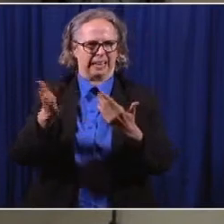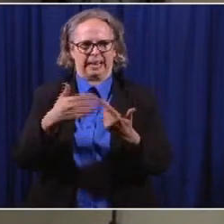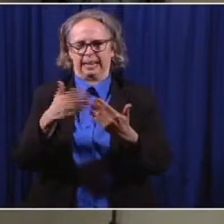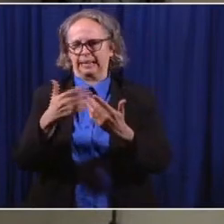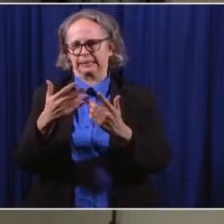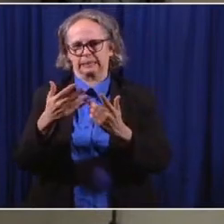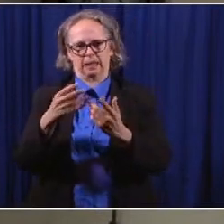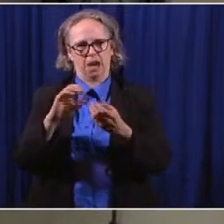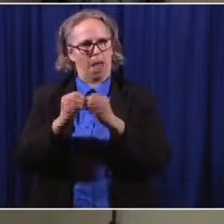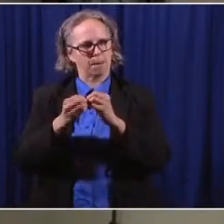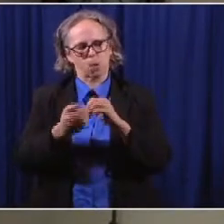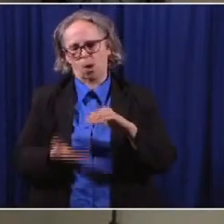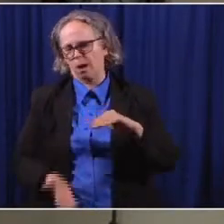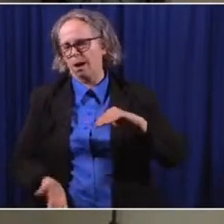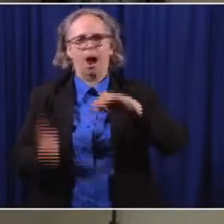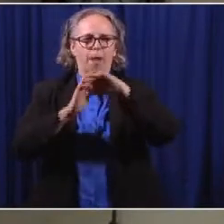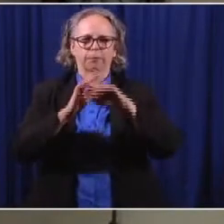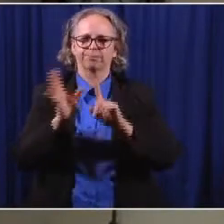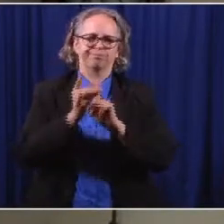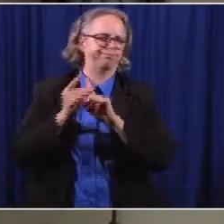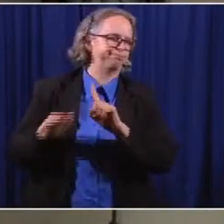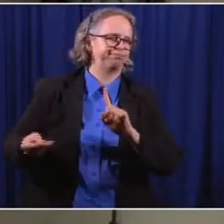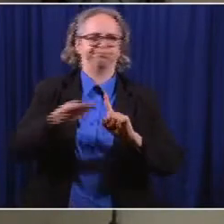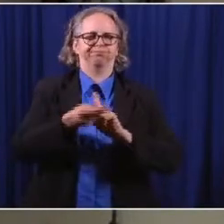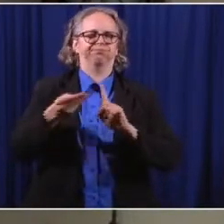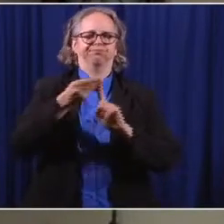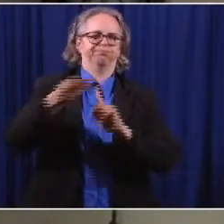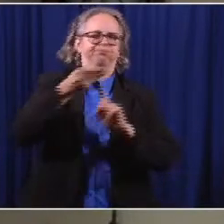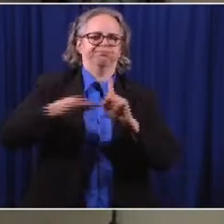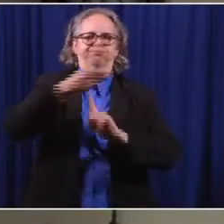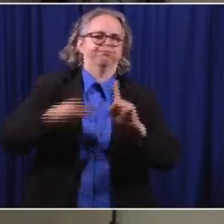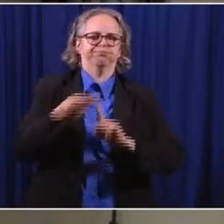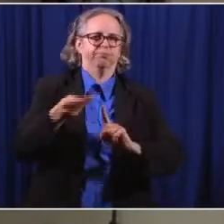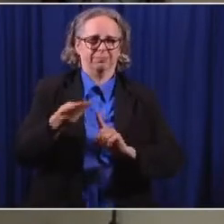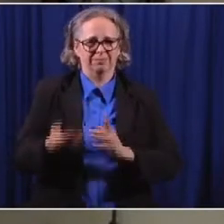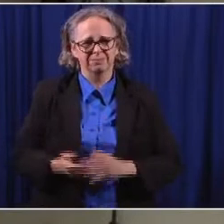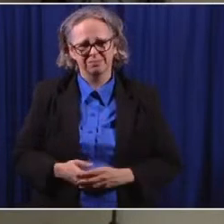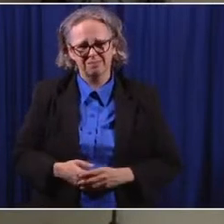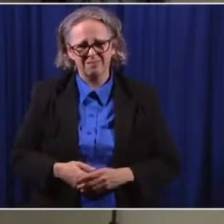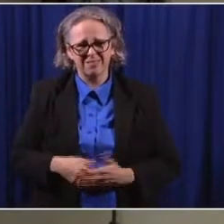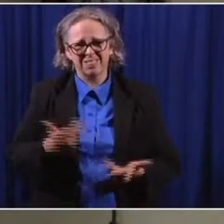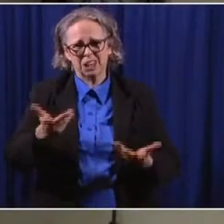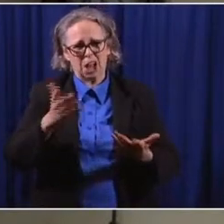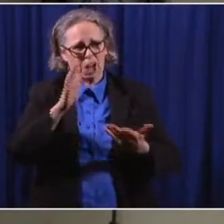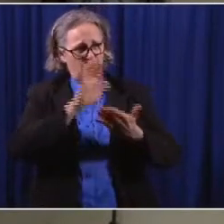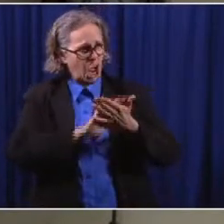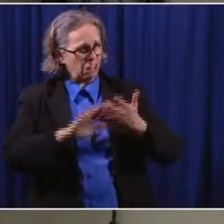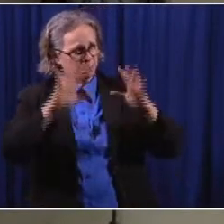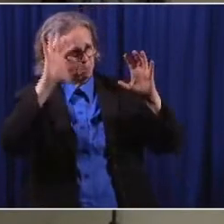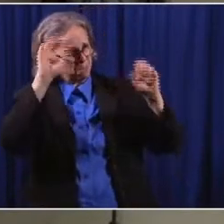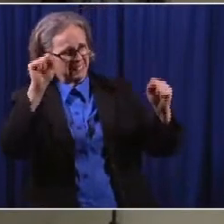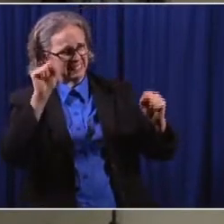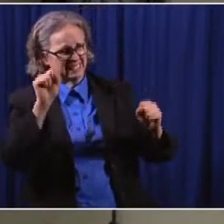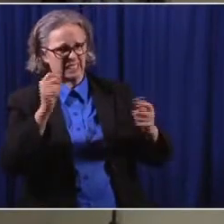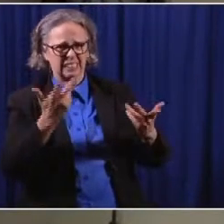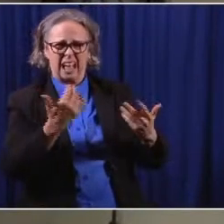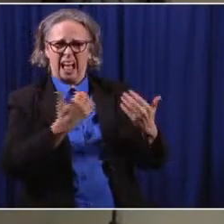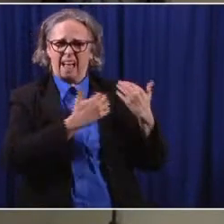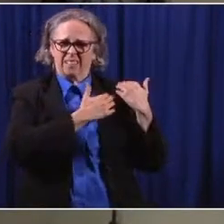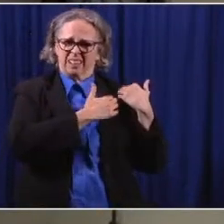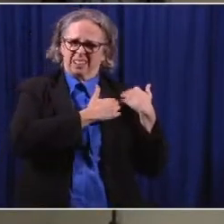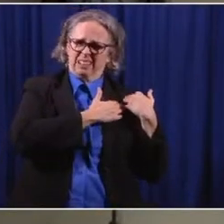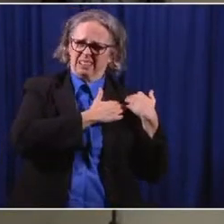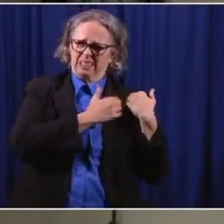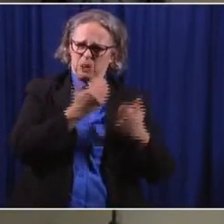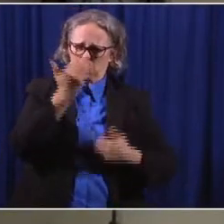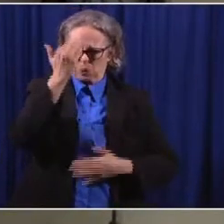burden that college presidents carry and that universities carry is to try to convince students, look,